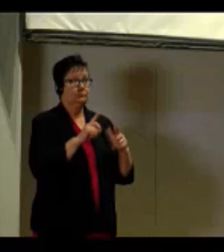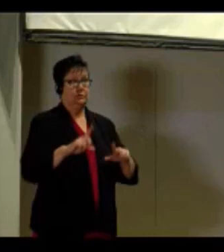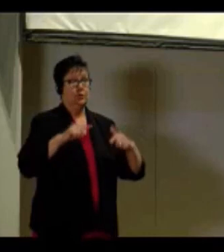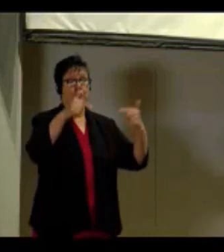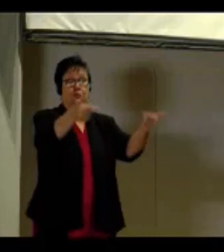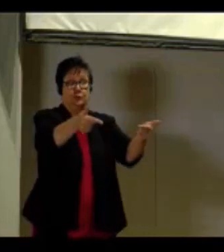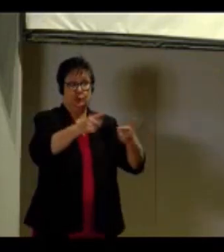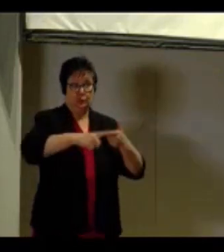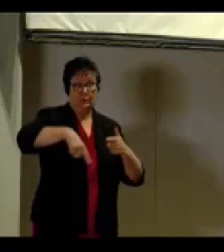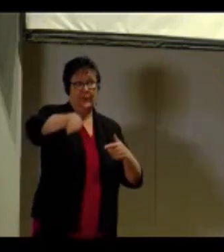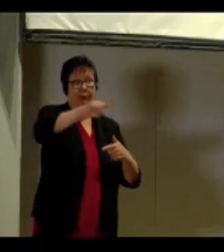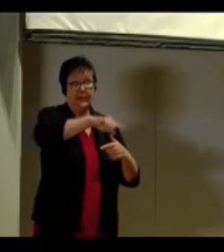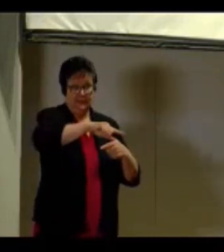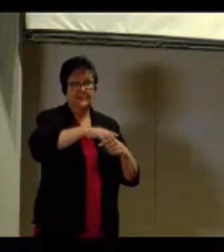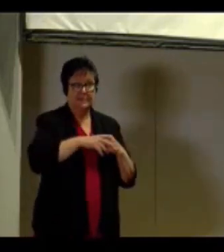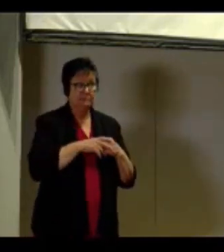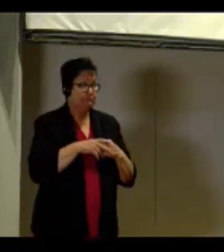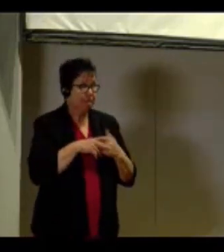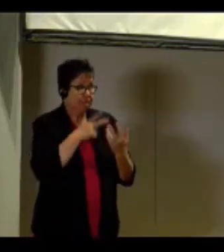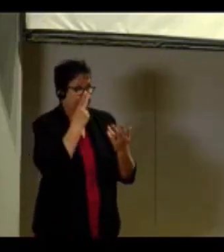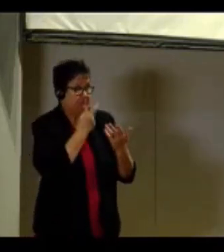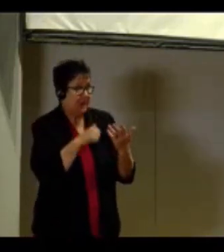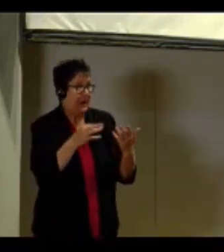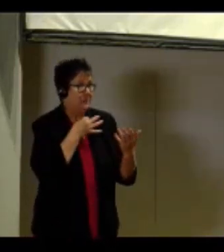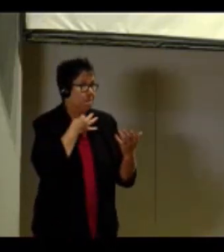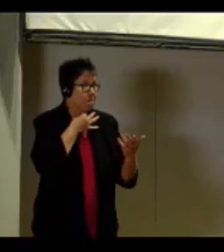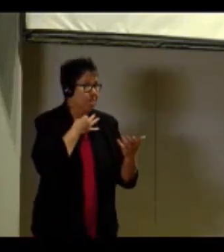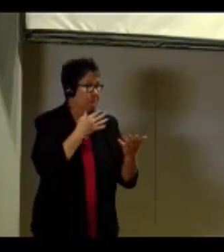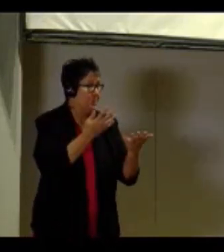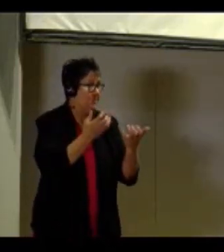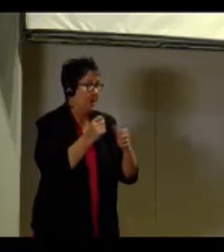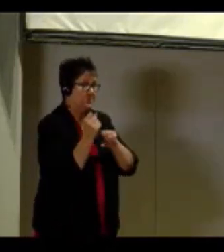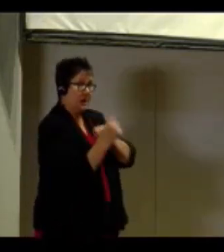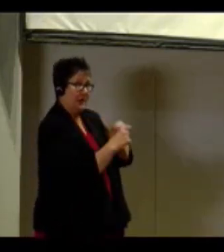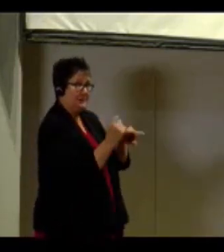audience to see what questions you all may like to raise.